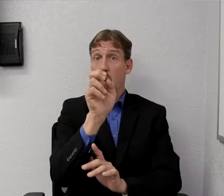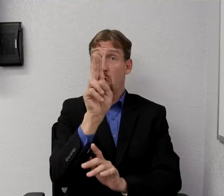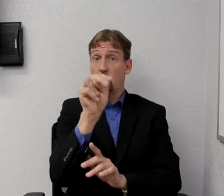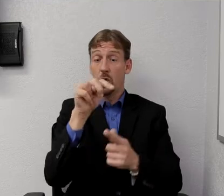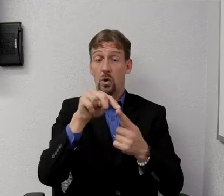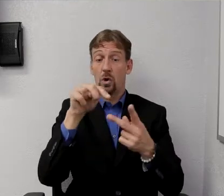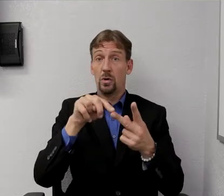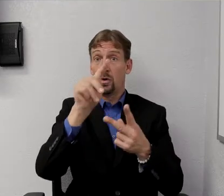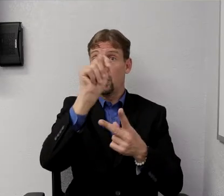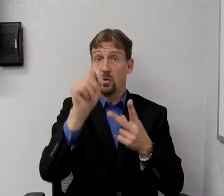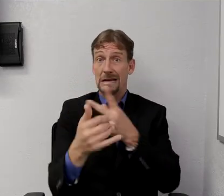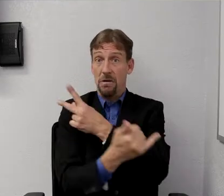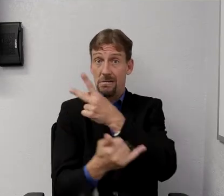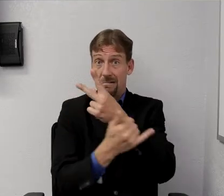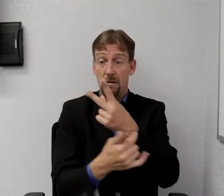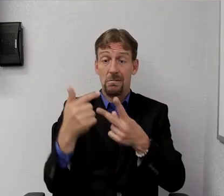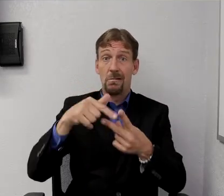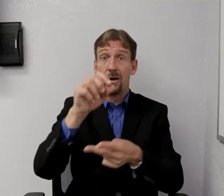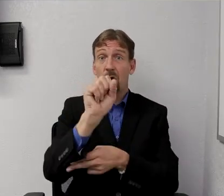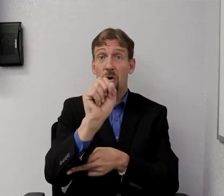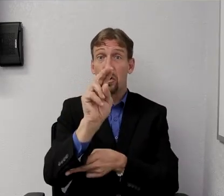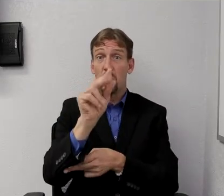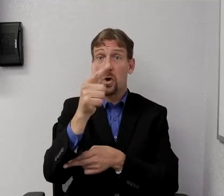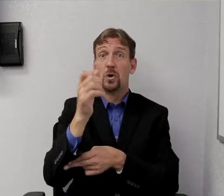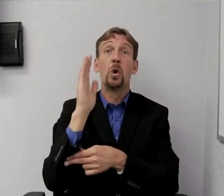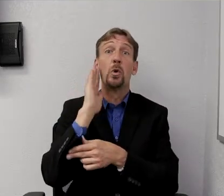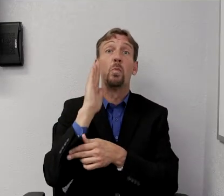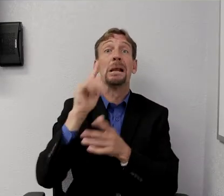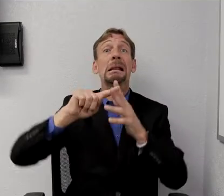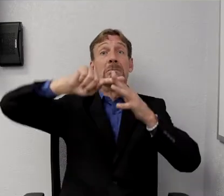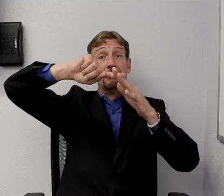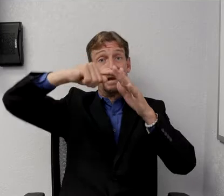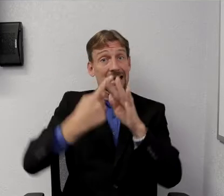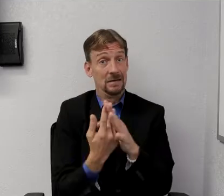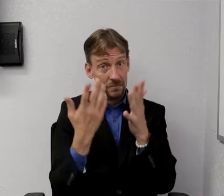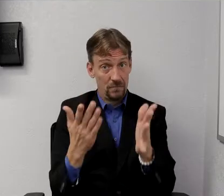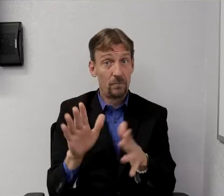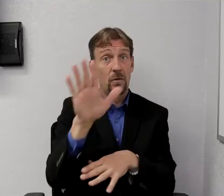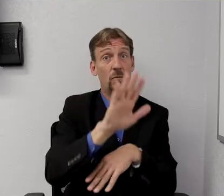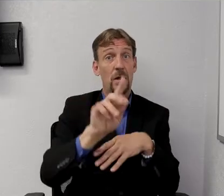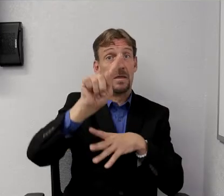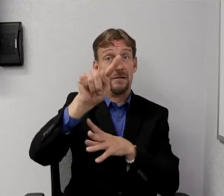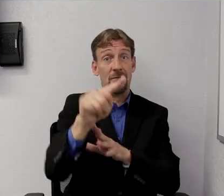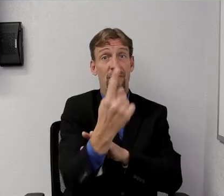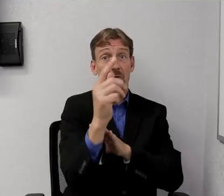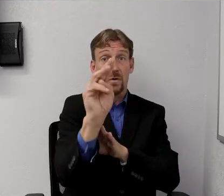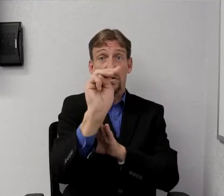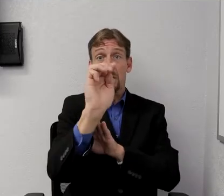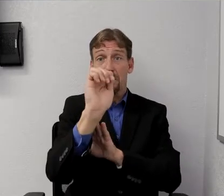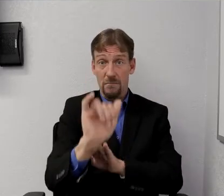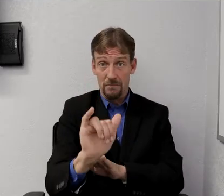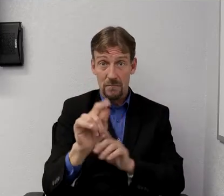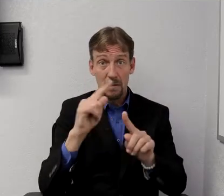County, that the surge will begin around the 1st of May, but that it